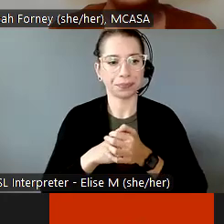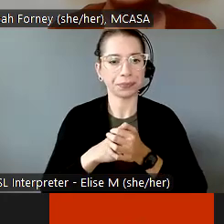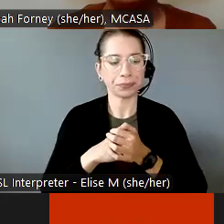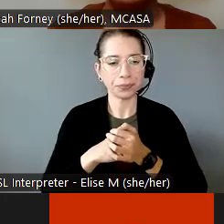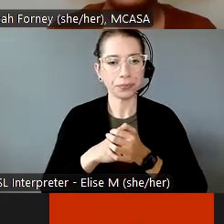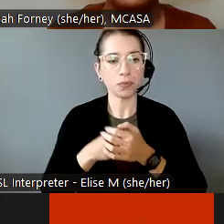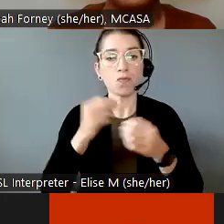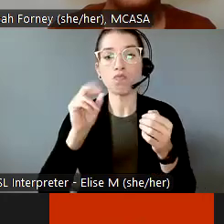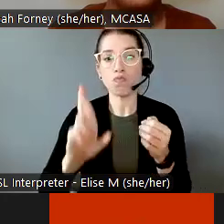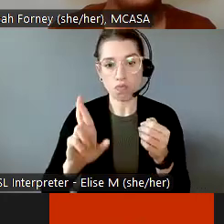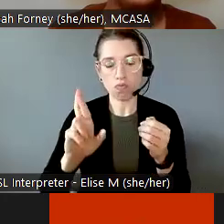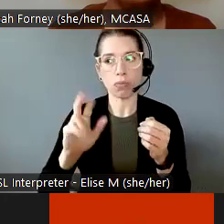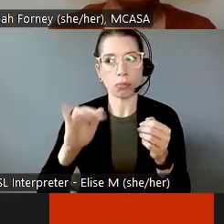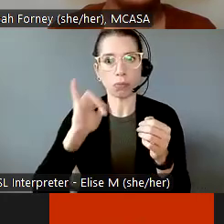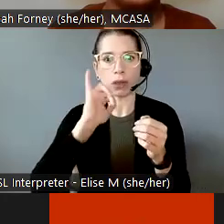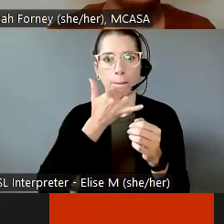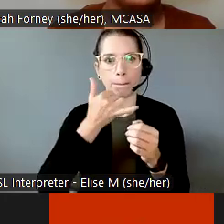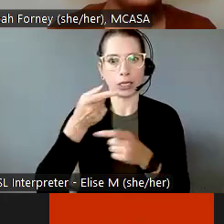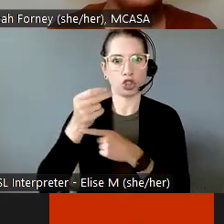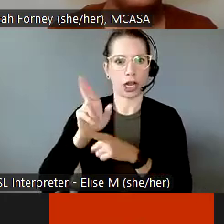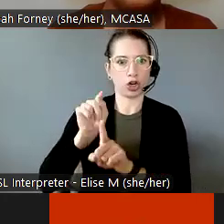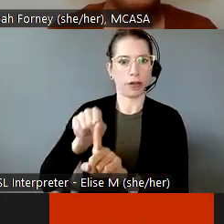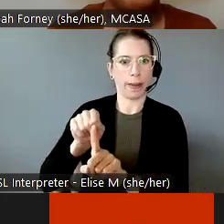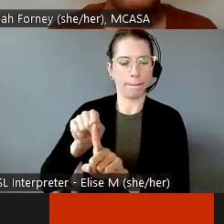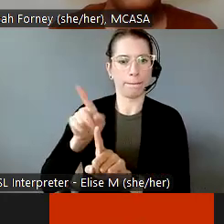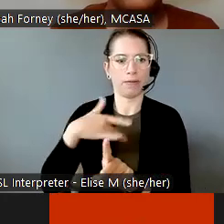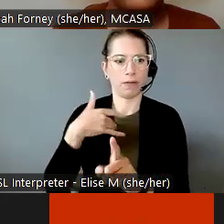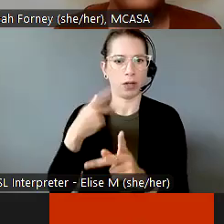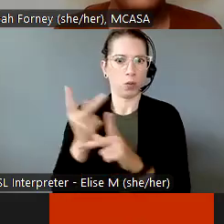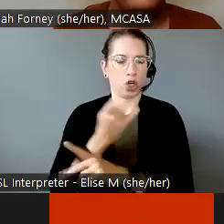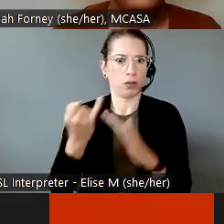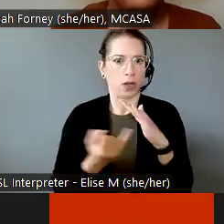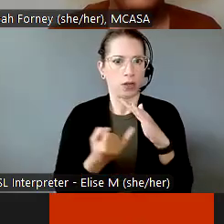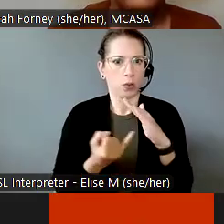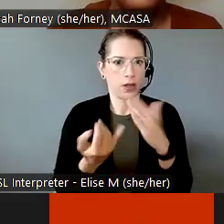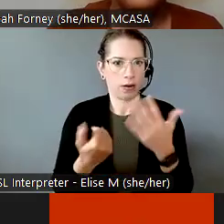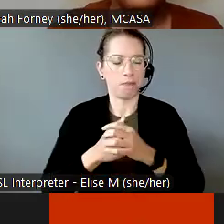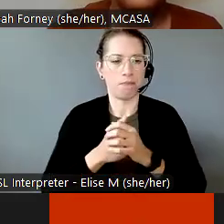or misgendering them, which further isolates them.